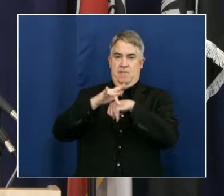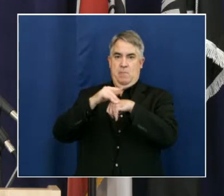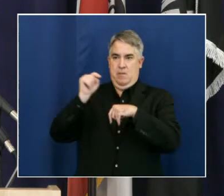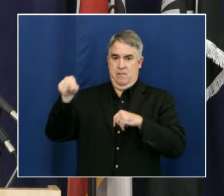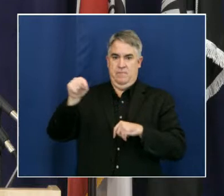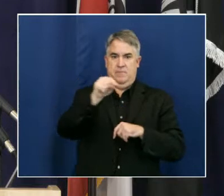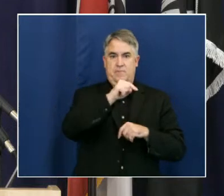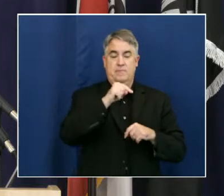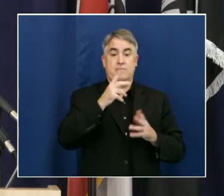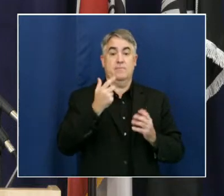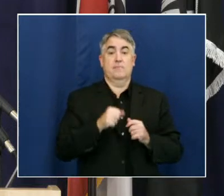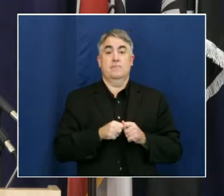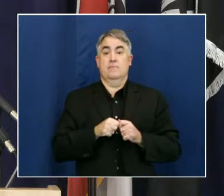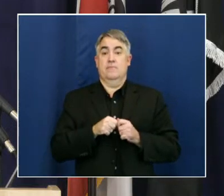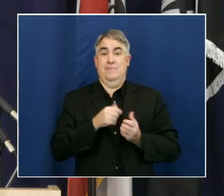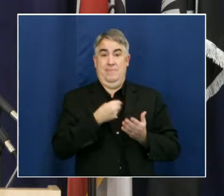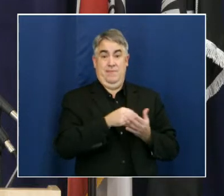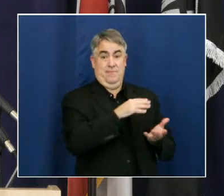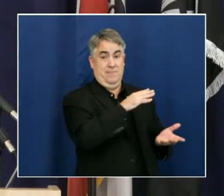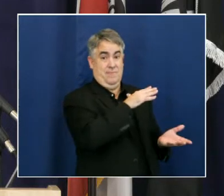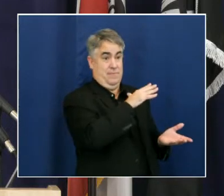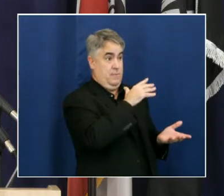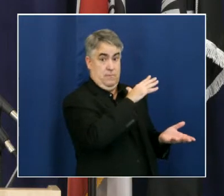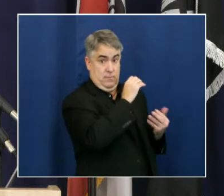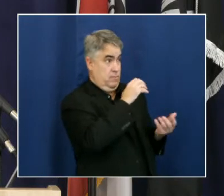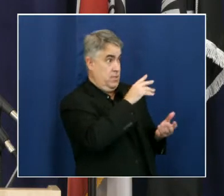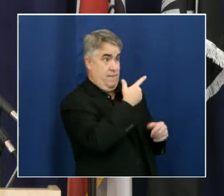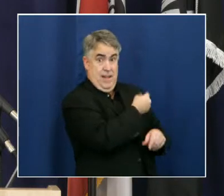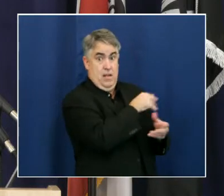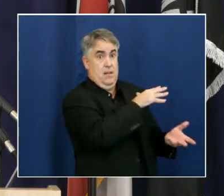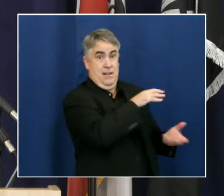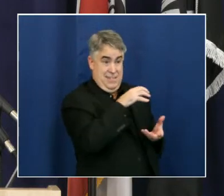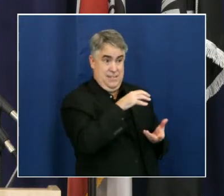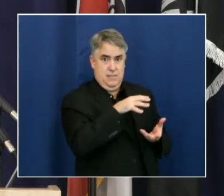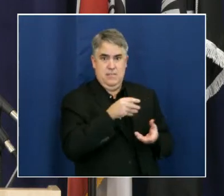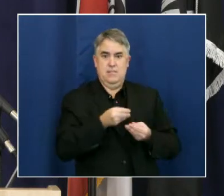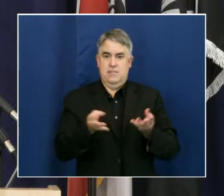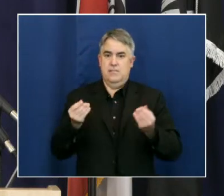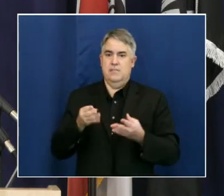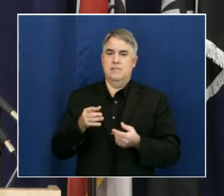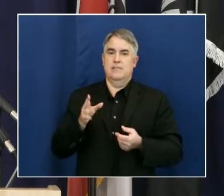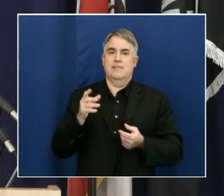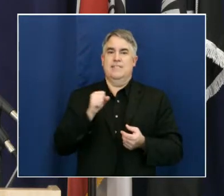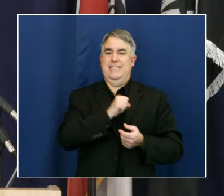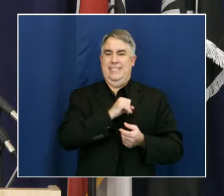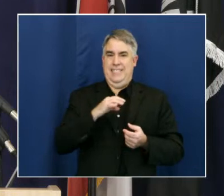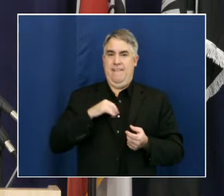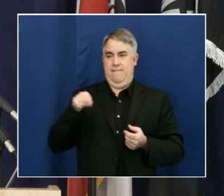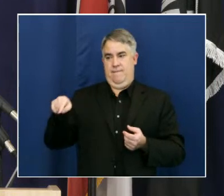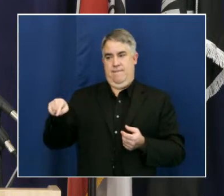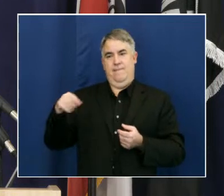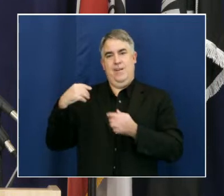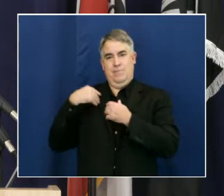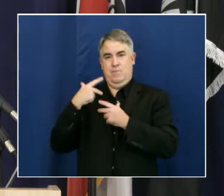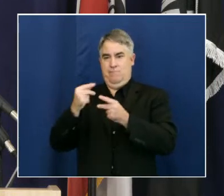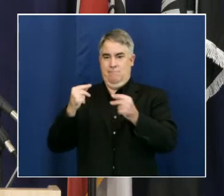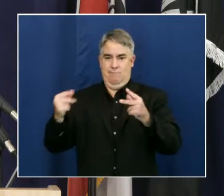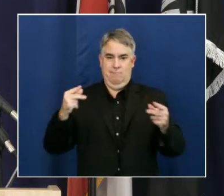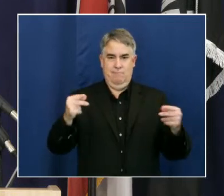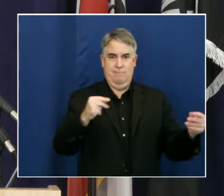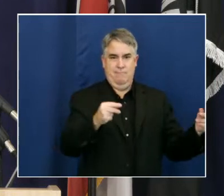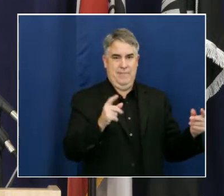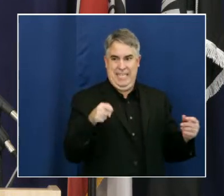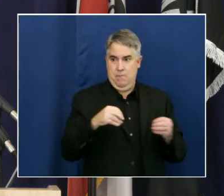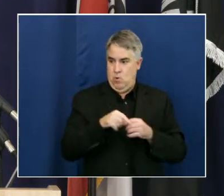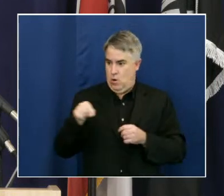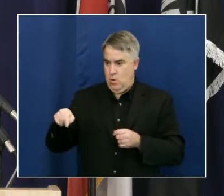the staffing, and that is a challenge. And so I think everyone is doing everything possible to ramp up